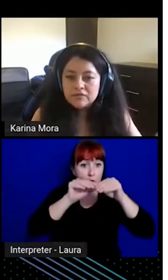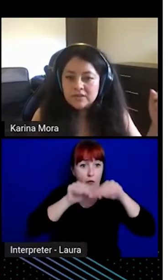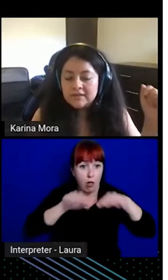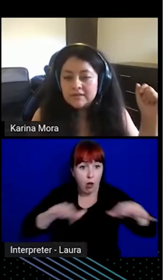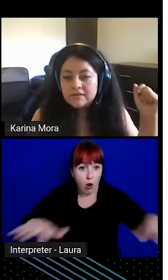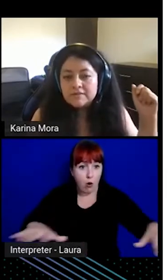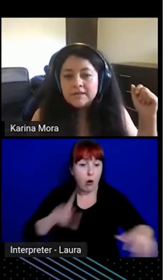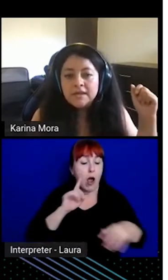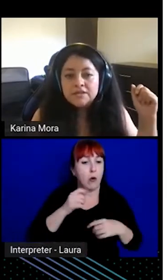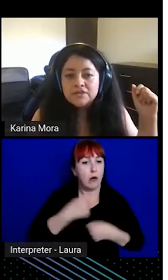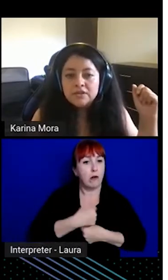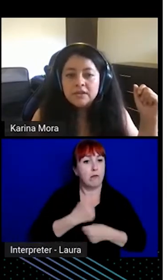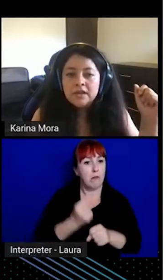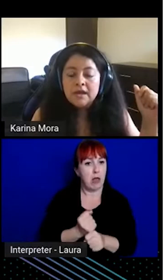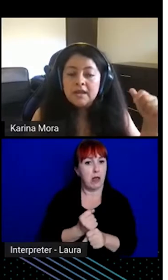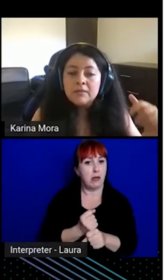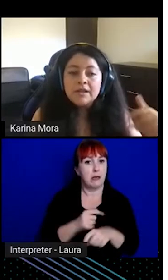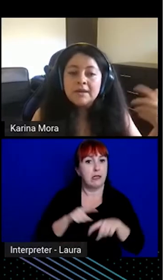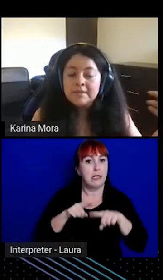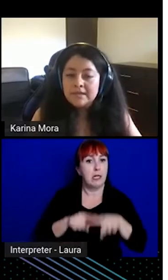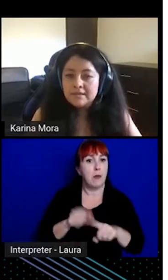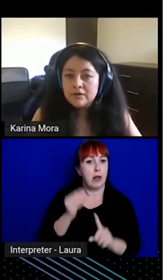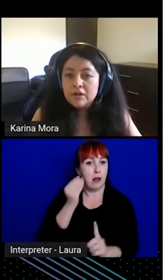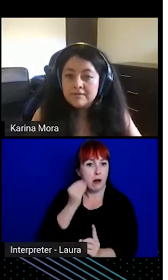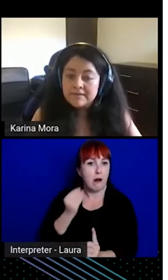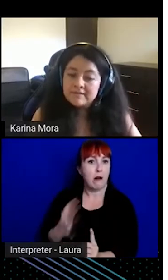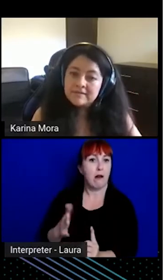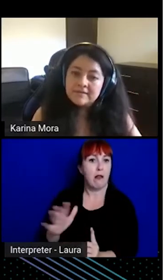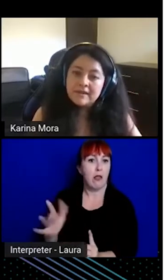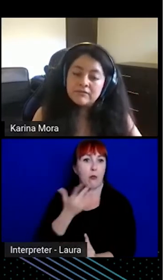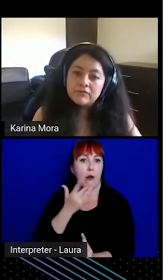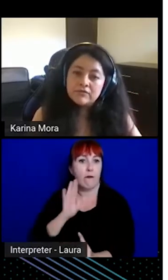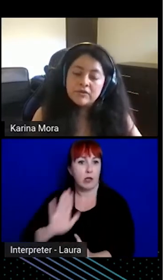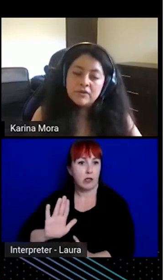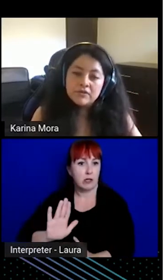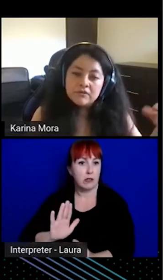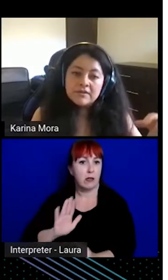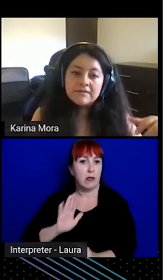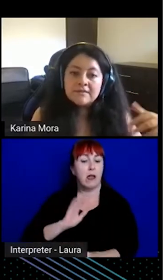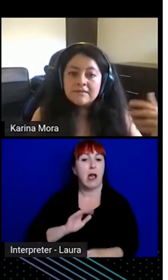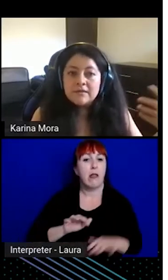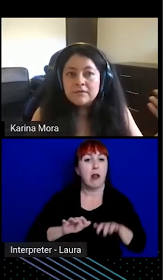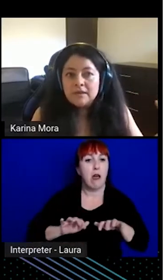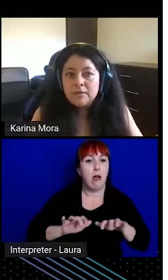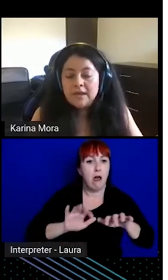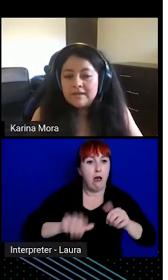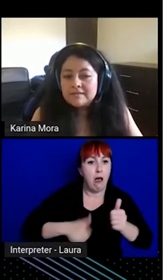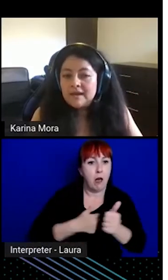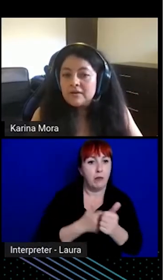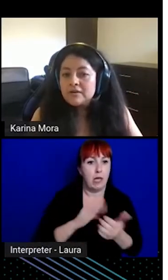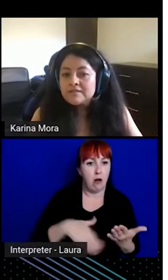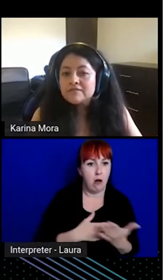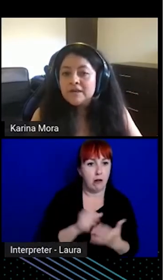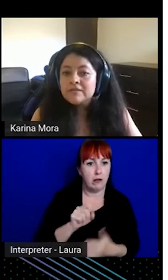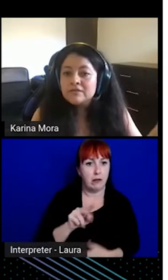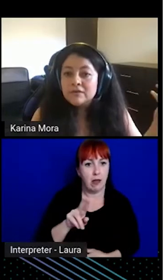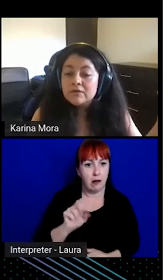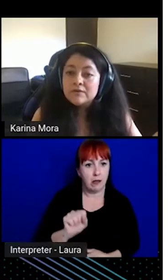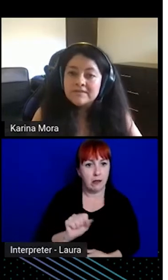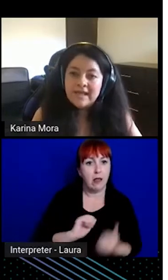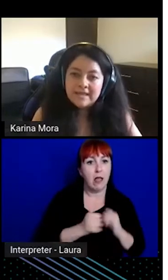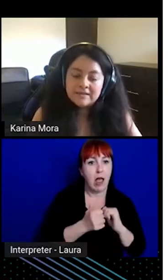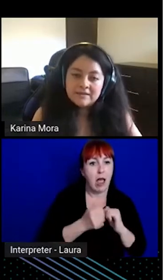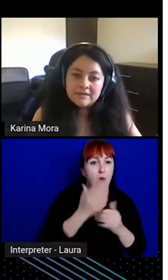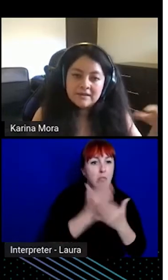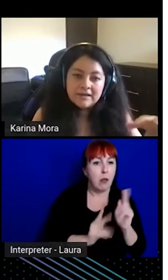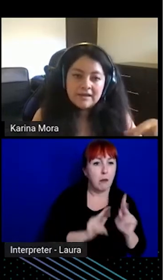use to send the notification, and I will update all of this status. So this is the way a Saga orchestrator